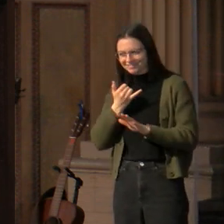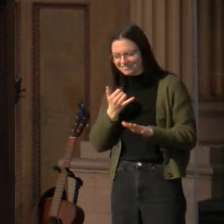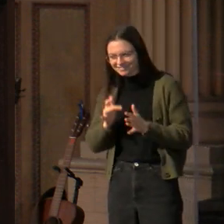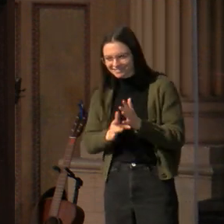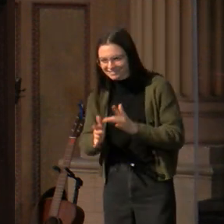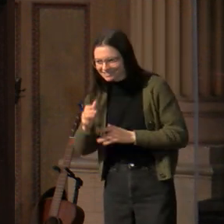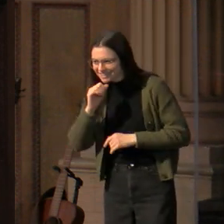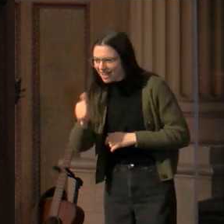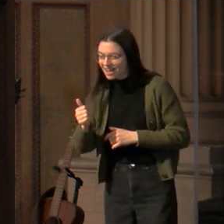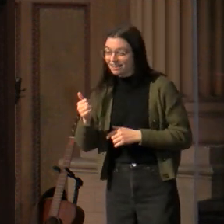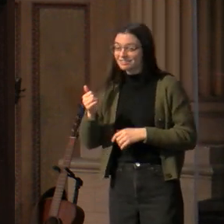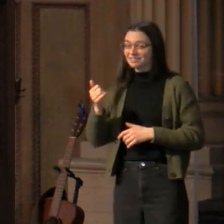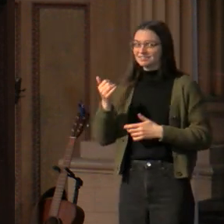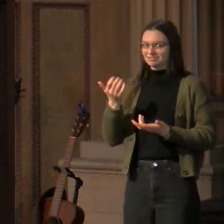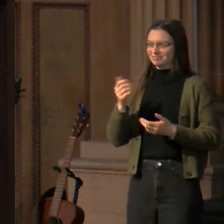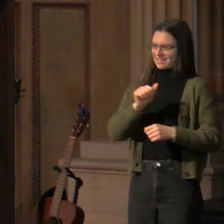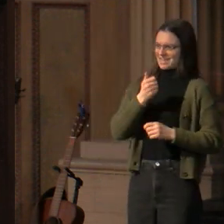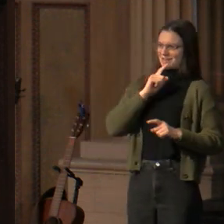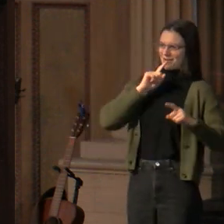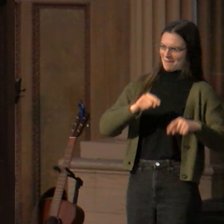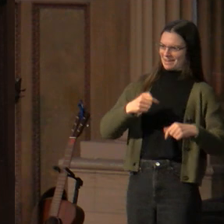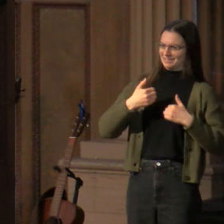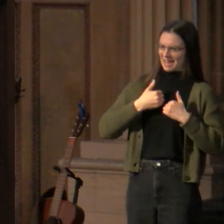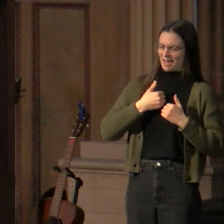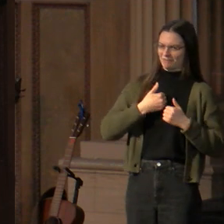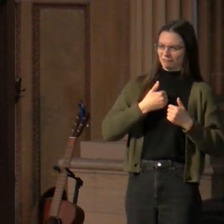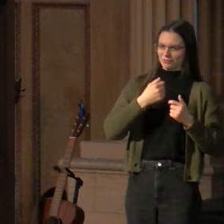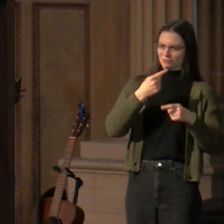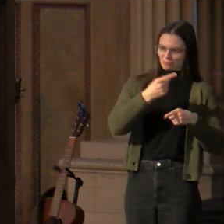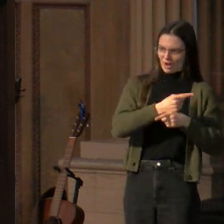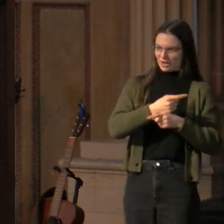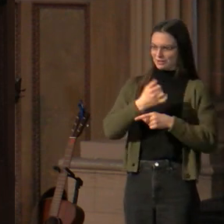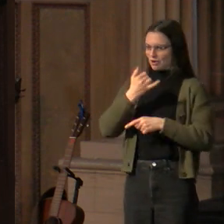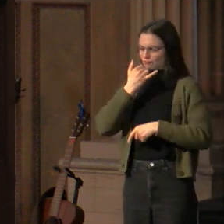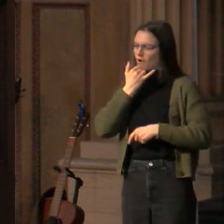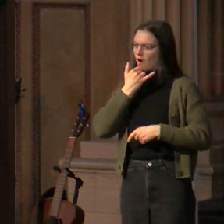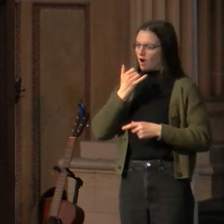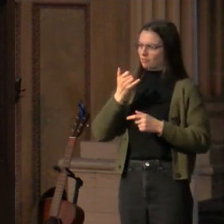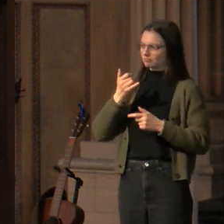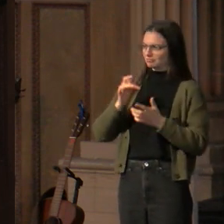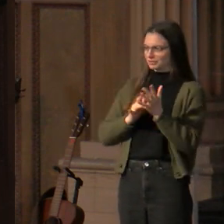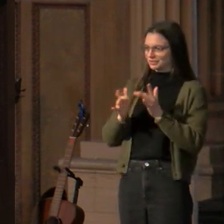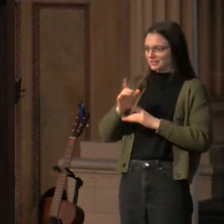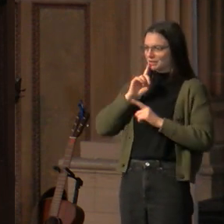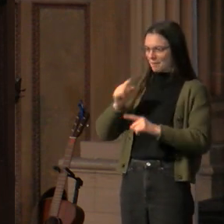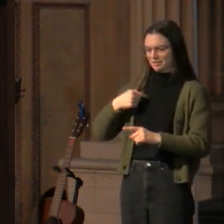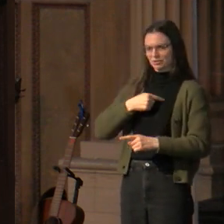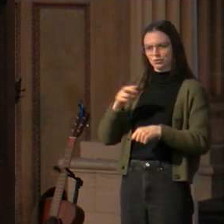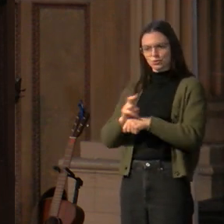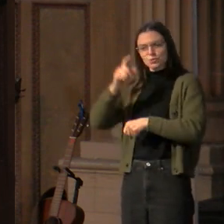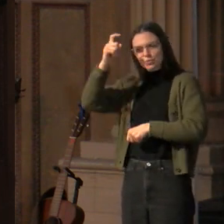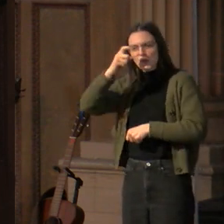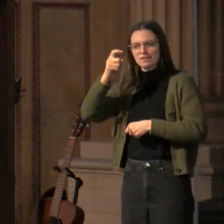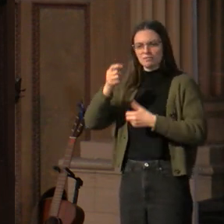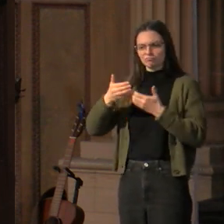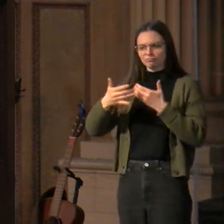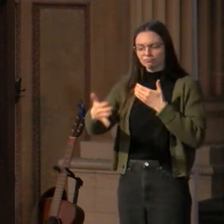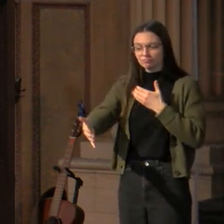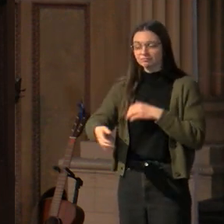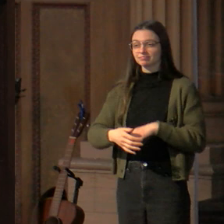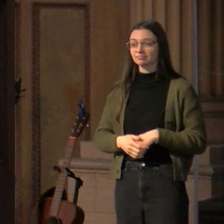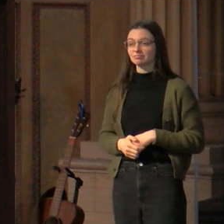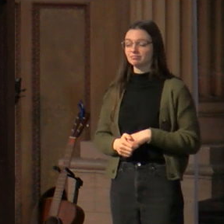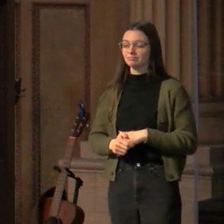commandments at all if we couldn't judge what behaviors might be right and what might be wrong. In fact, we'd have to throw out a lot of the teaching of Jesus